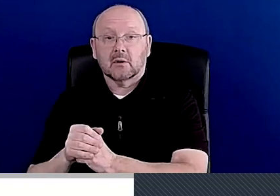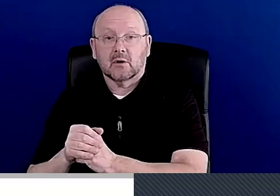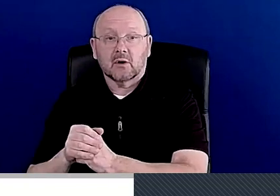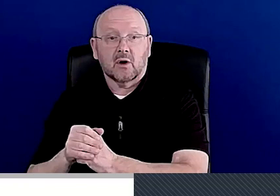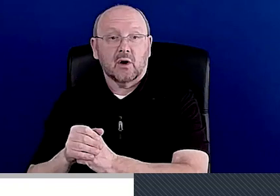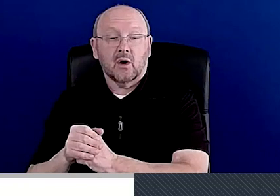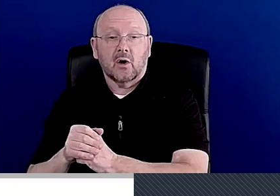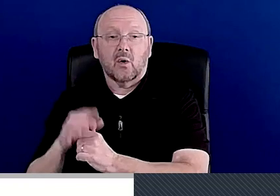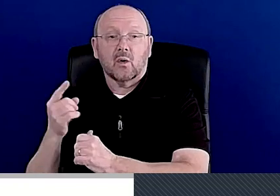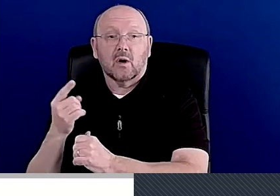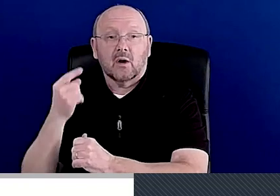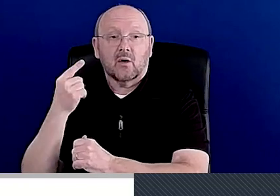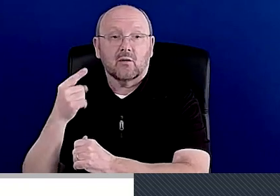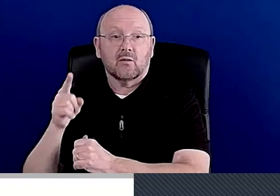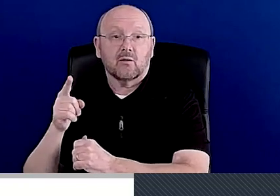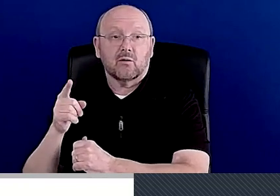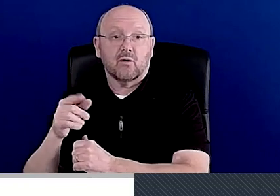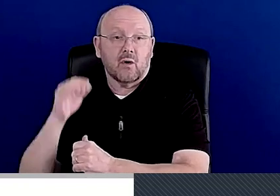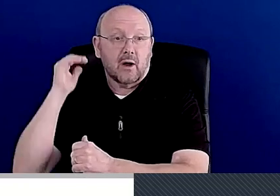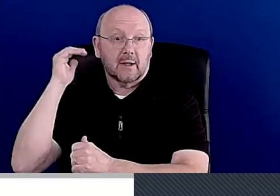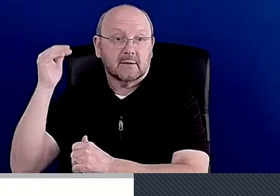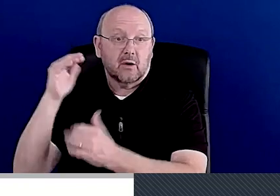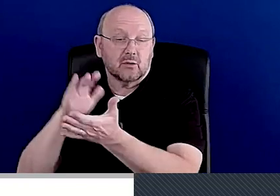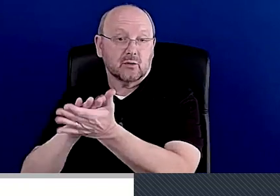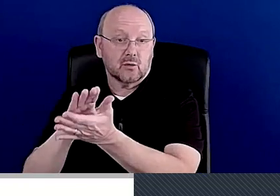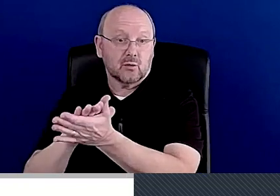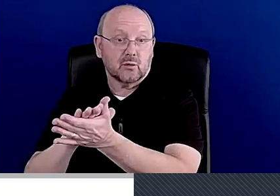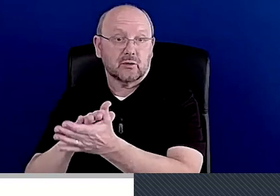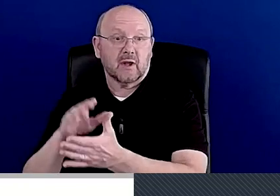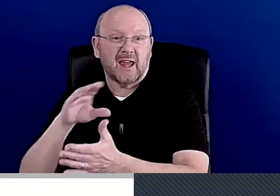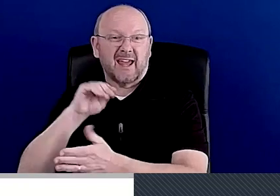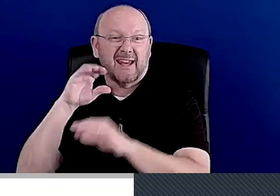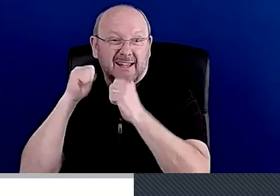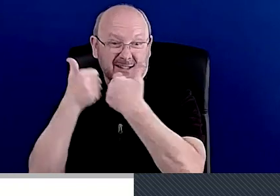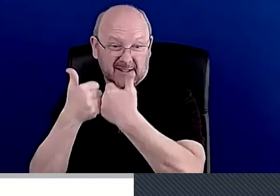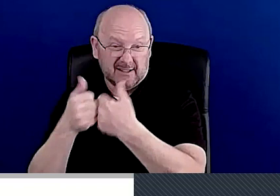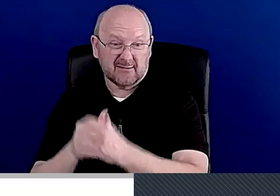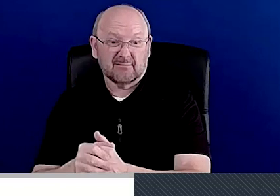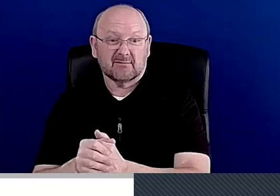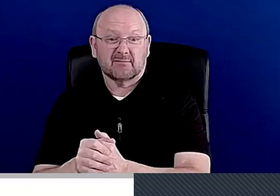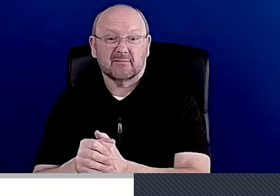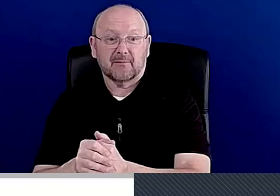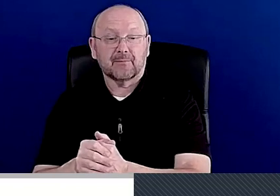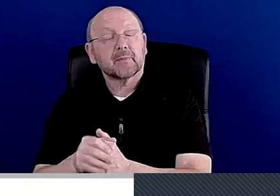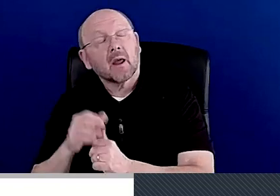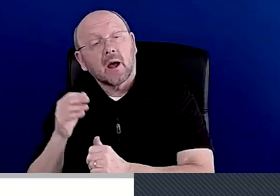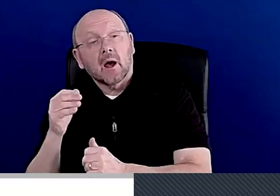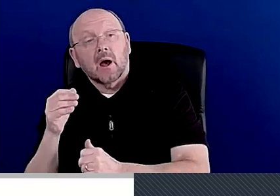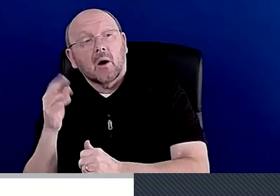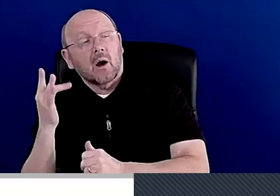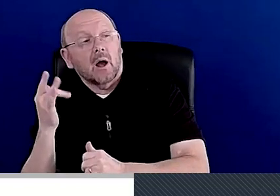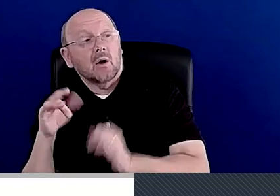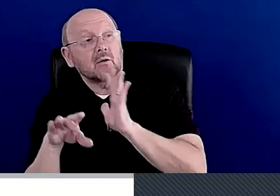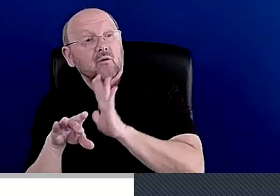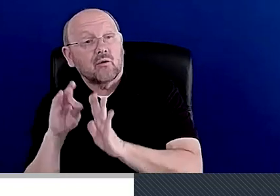for the folks that we serve in the adult schools in our community agencies. Because what we have found is